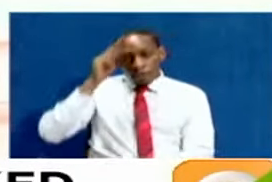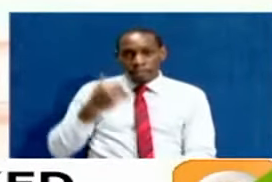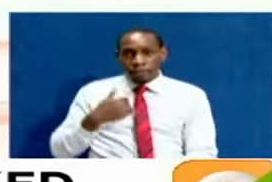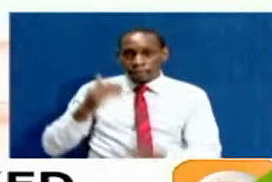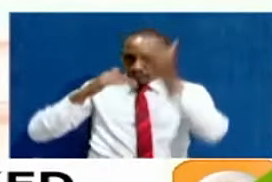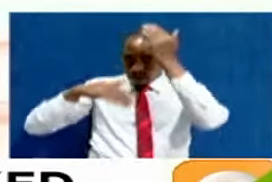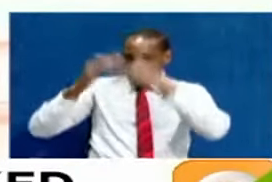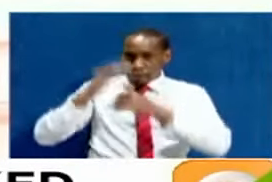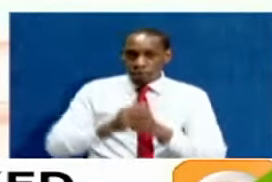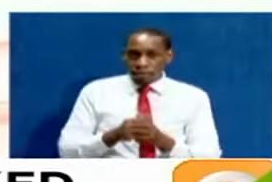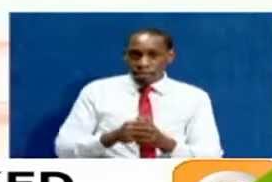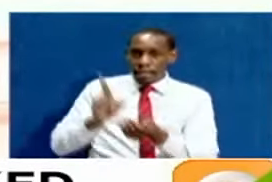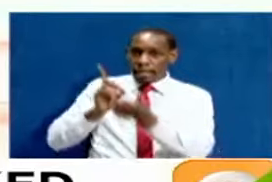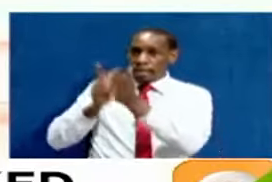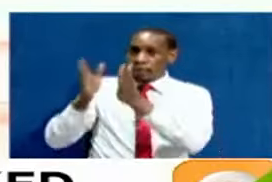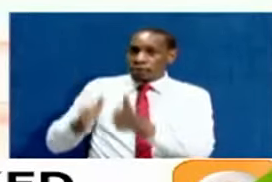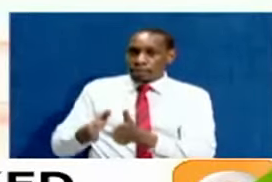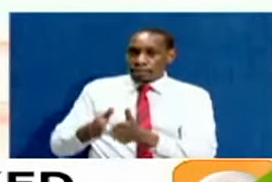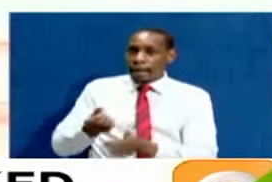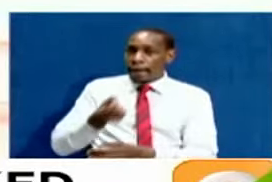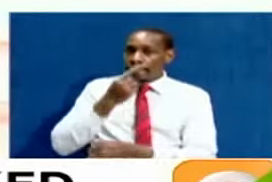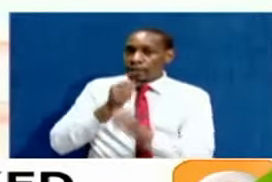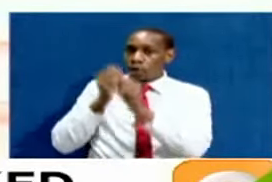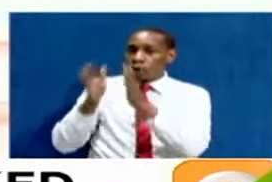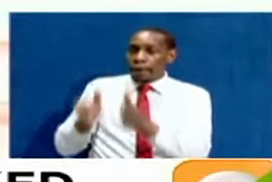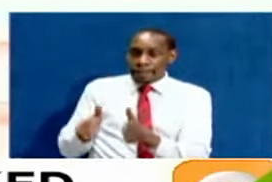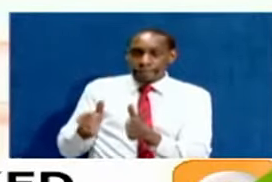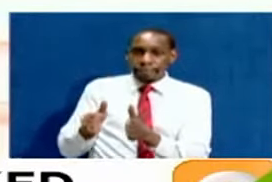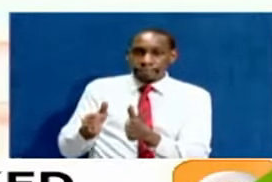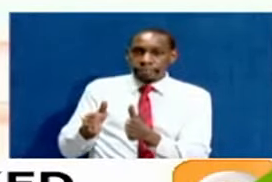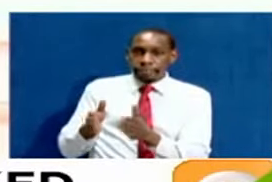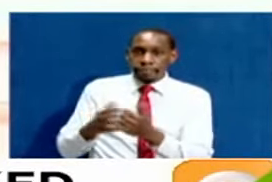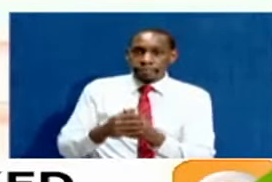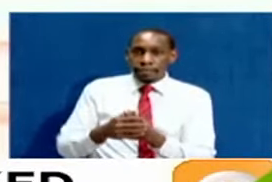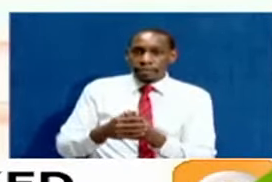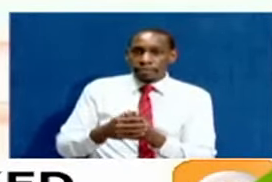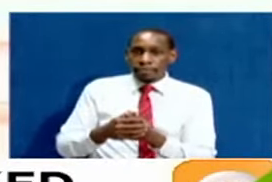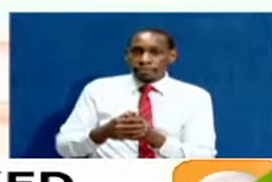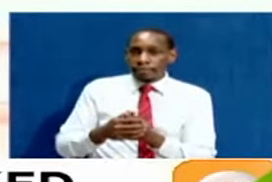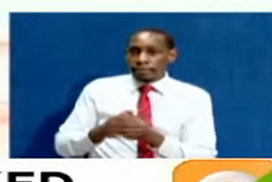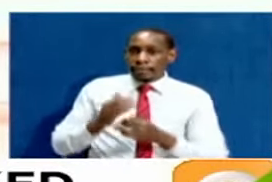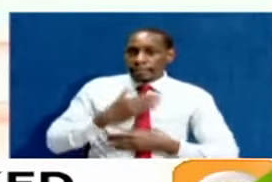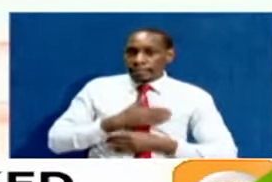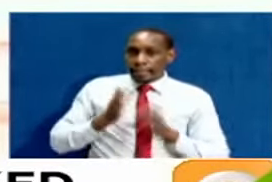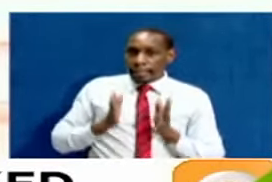the professionals, the doctors, the medical practitioners, the scientists.